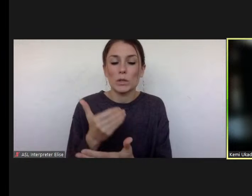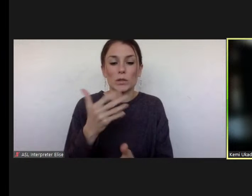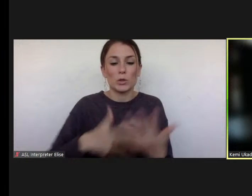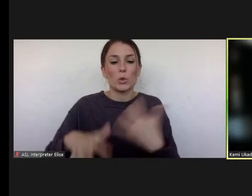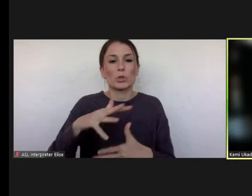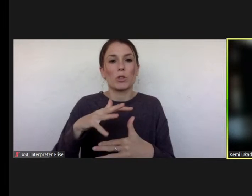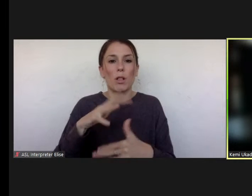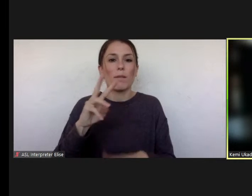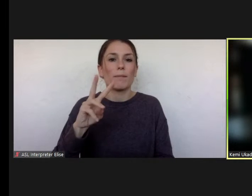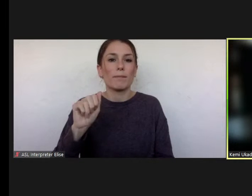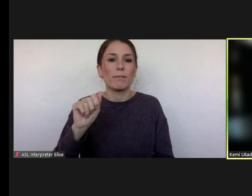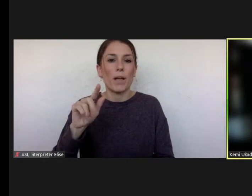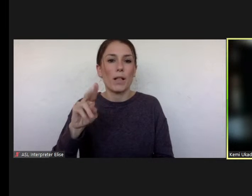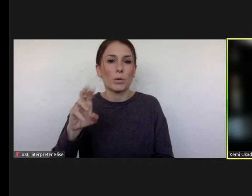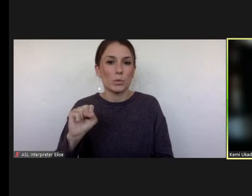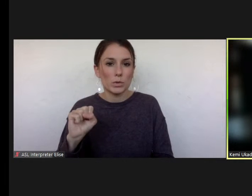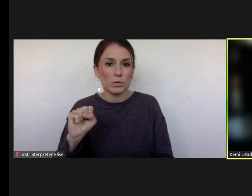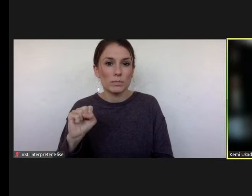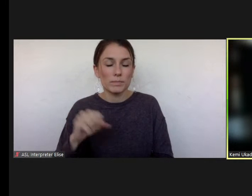values.